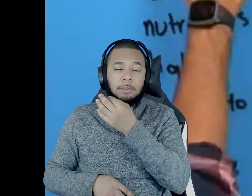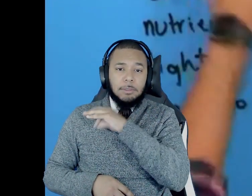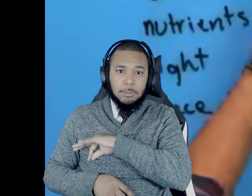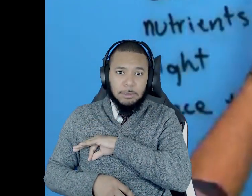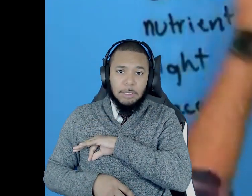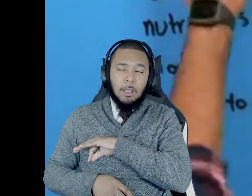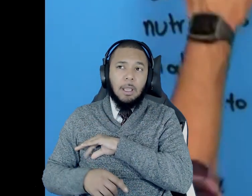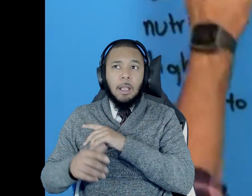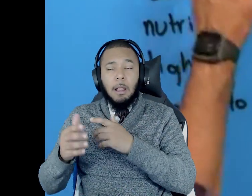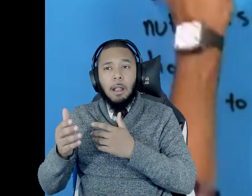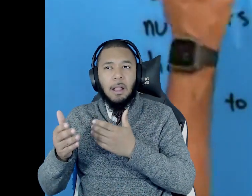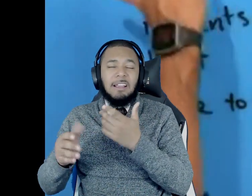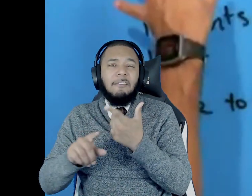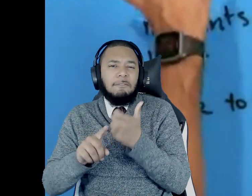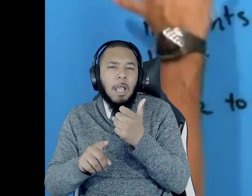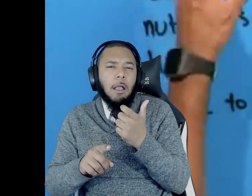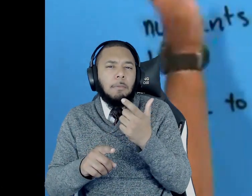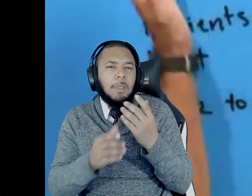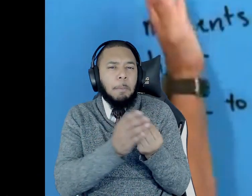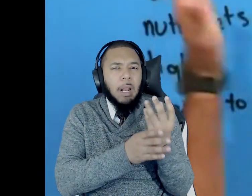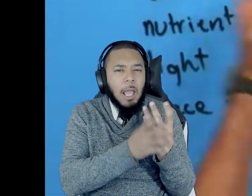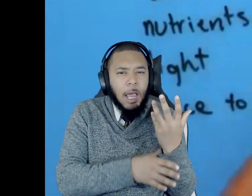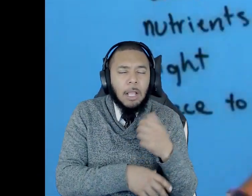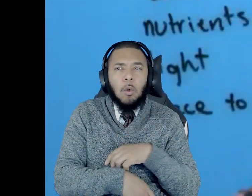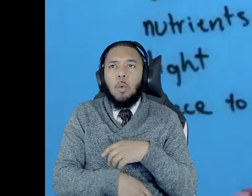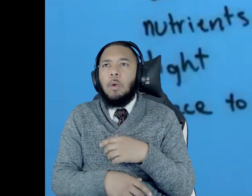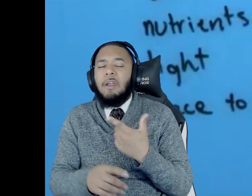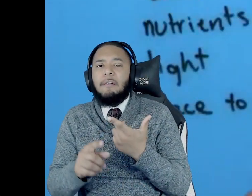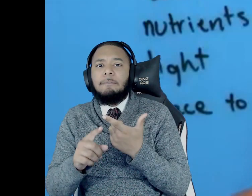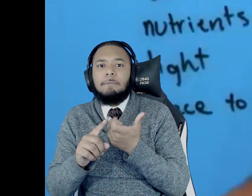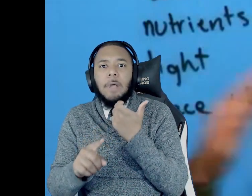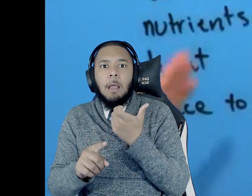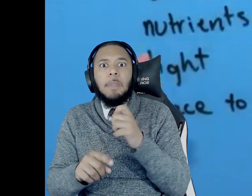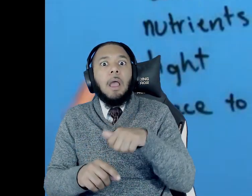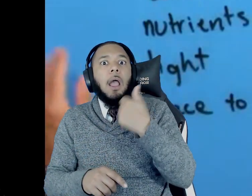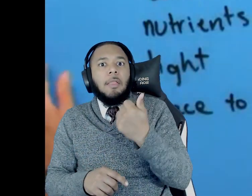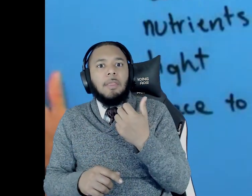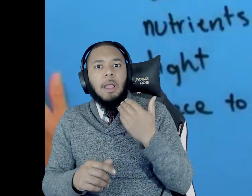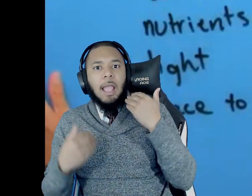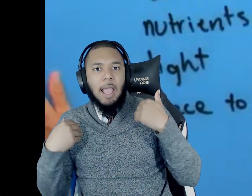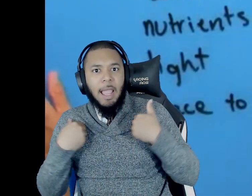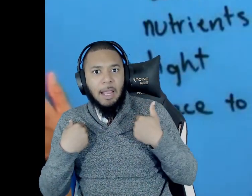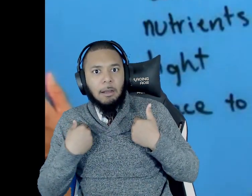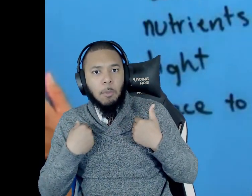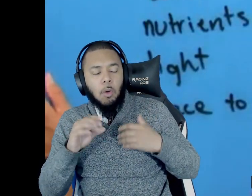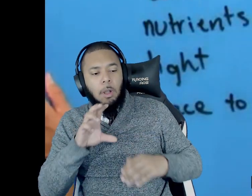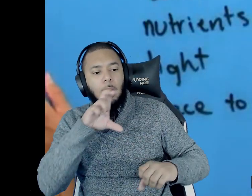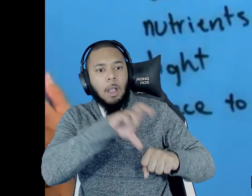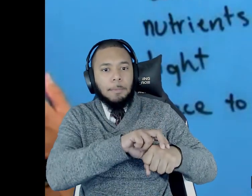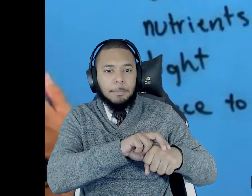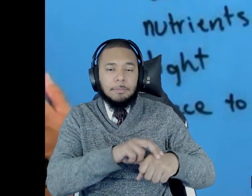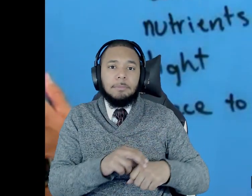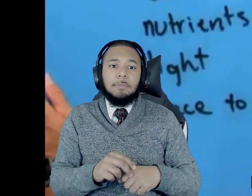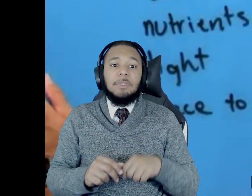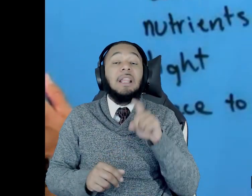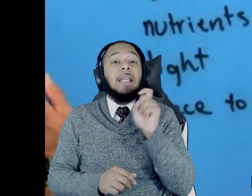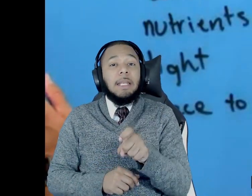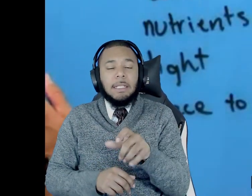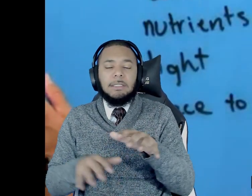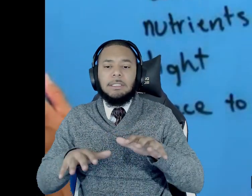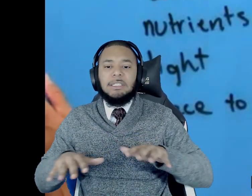eating plants directly or eating an animal that's eating a plant, those nutrients are just being passed on. And they're also going to need some